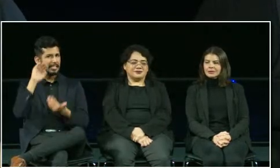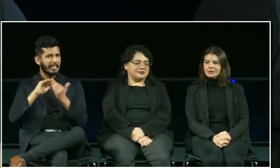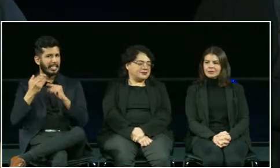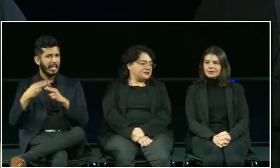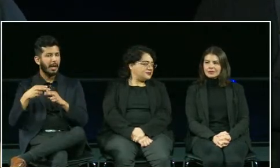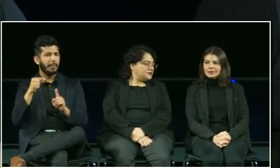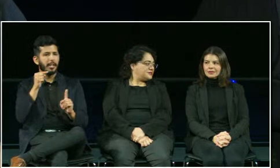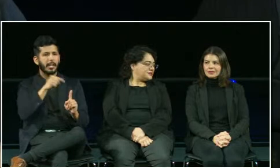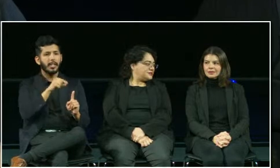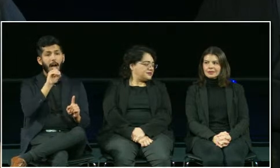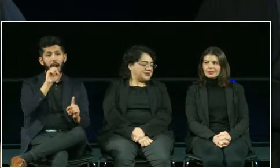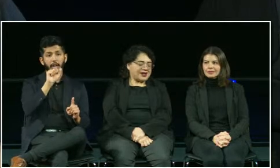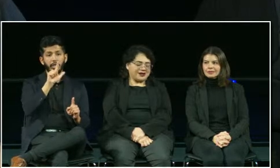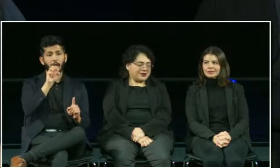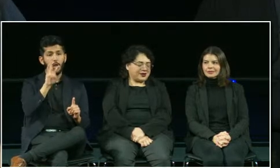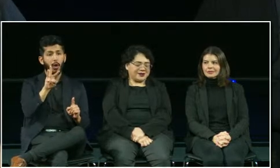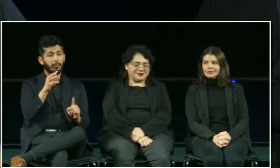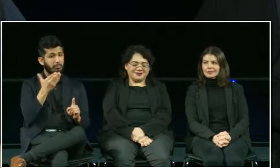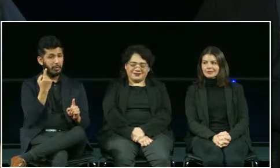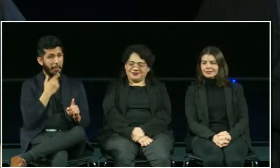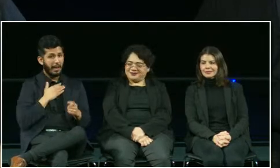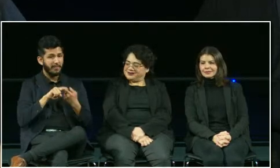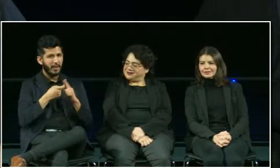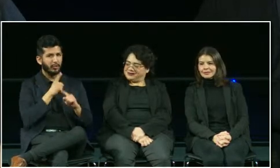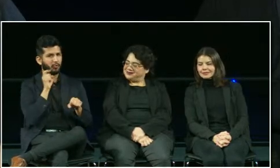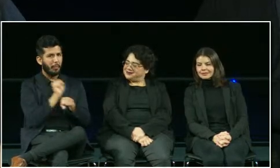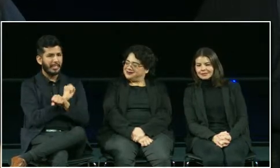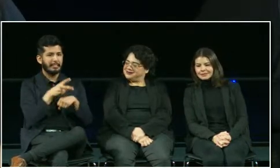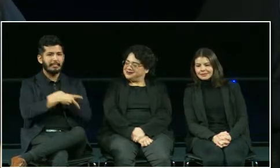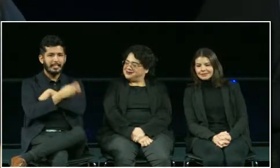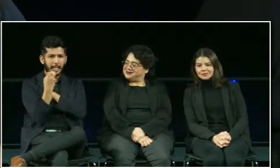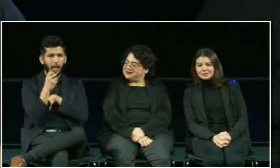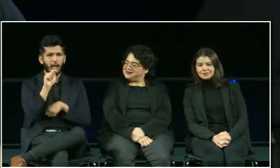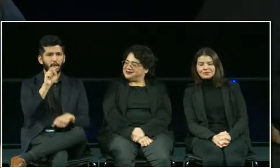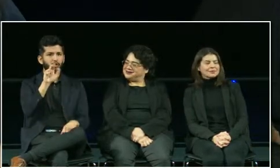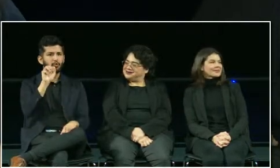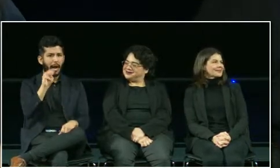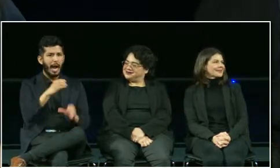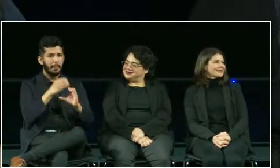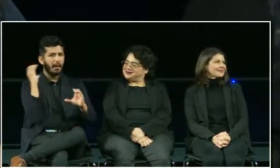in Oslo, actually, a friend of mine stole a tram, so we do that a lot.